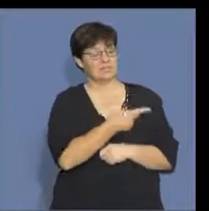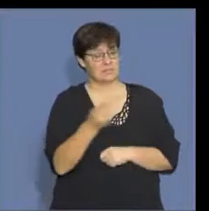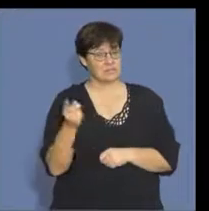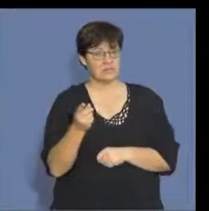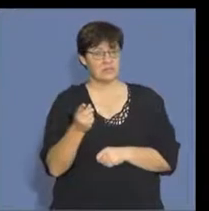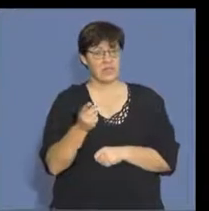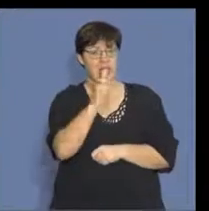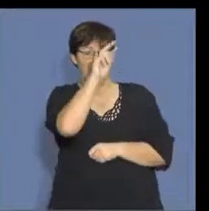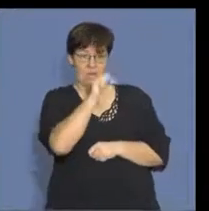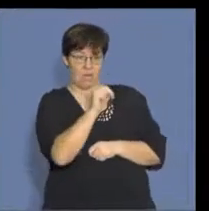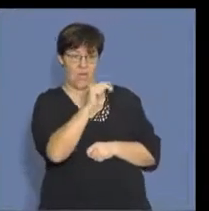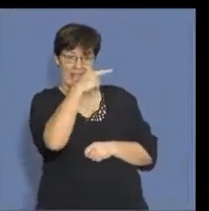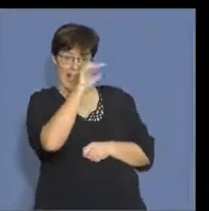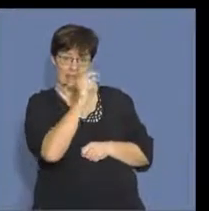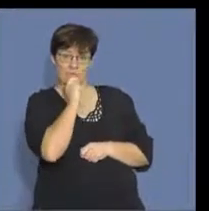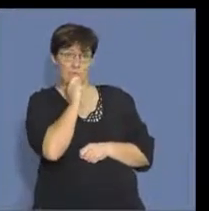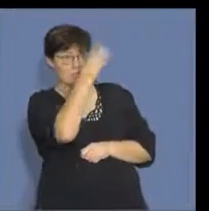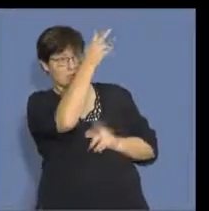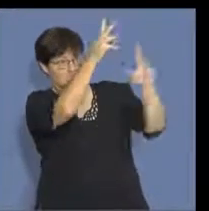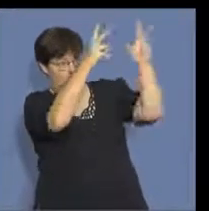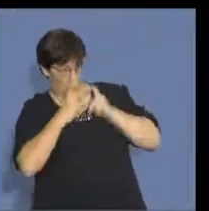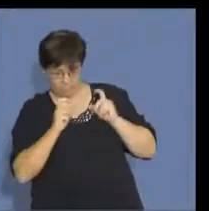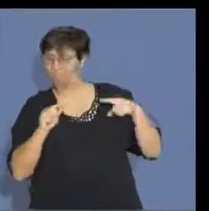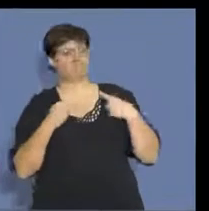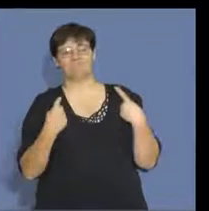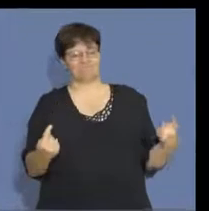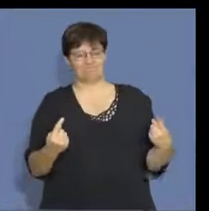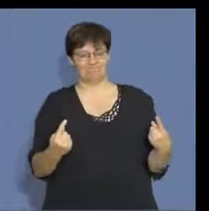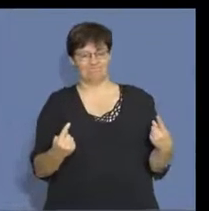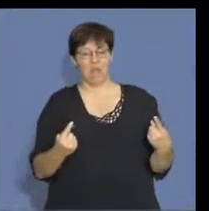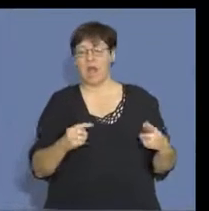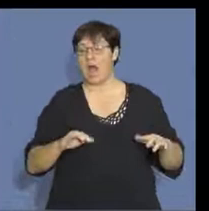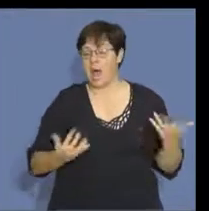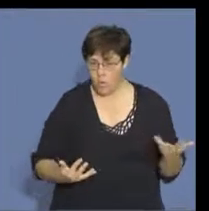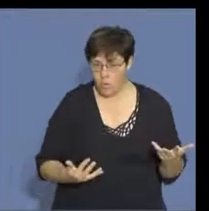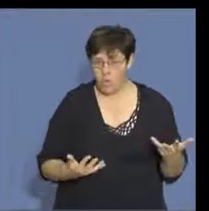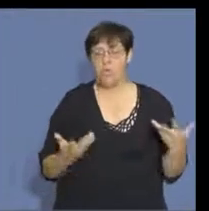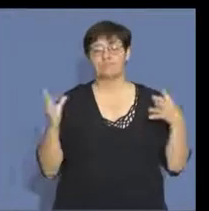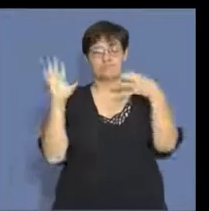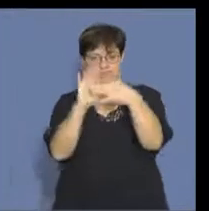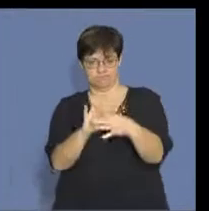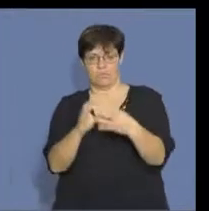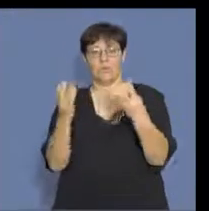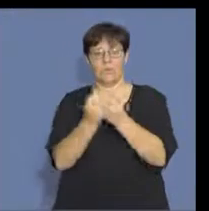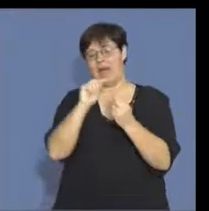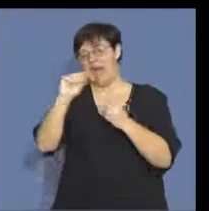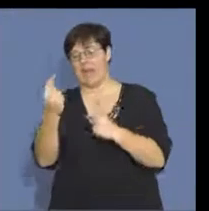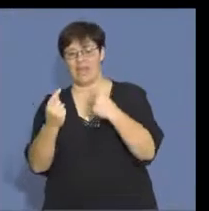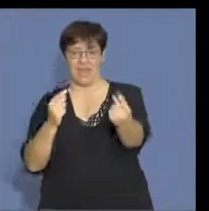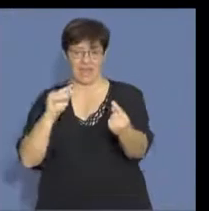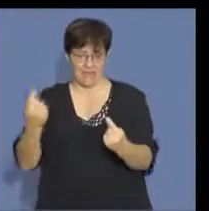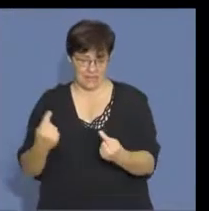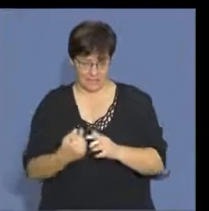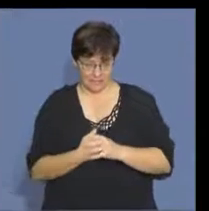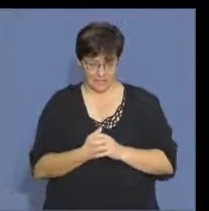use the nitrogen gas present in the air. They can only absorb it as a compound joined together with other elements.